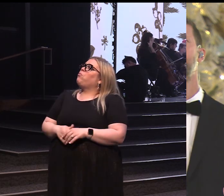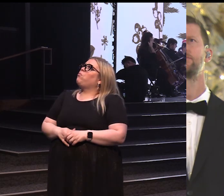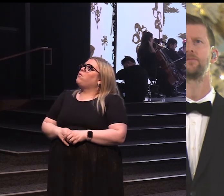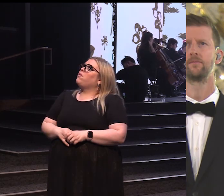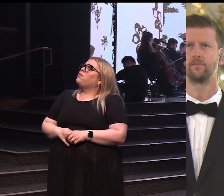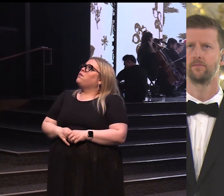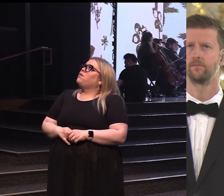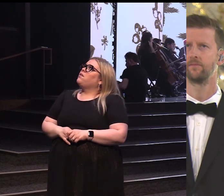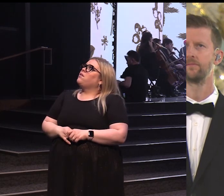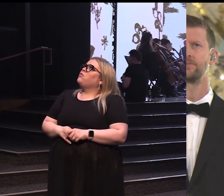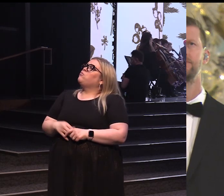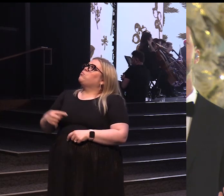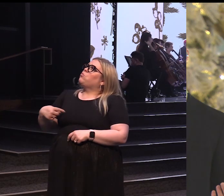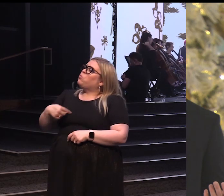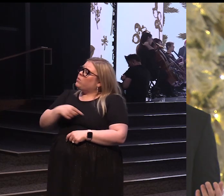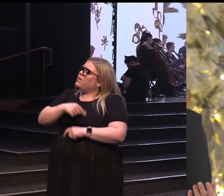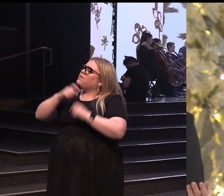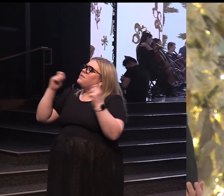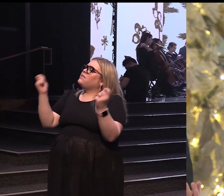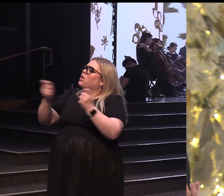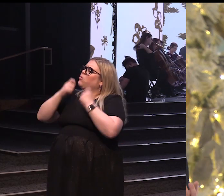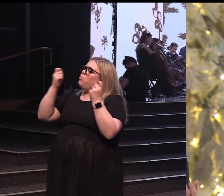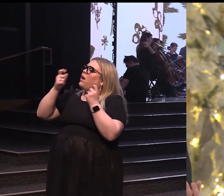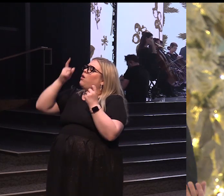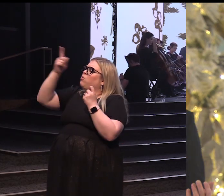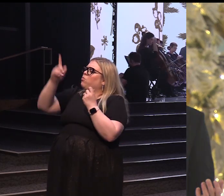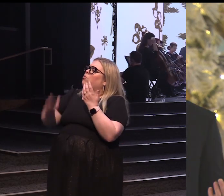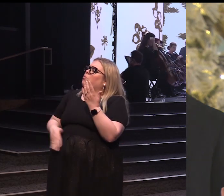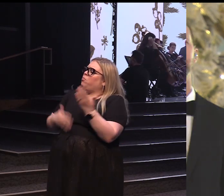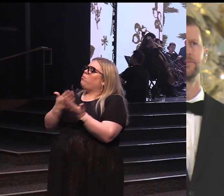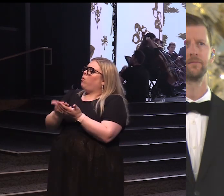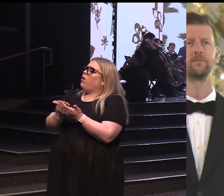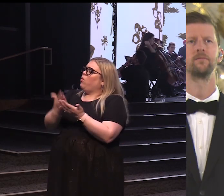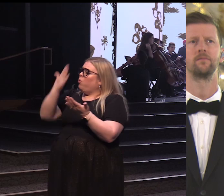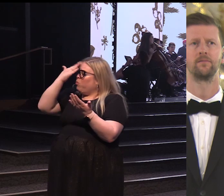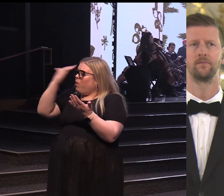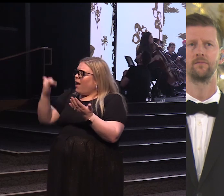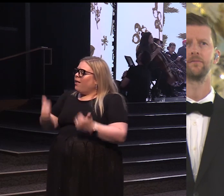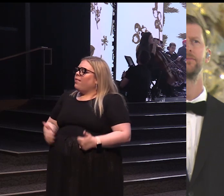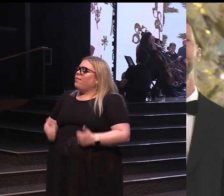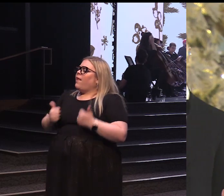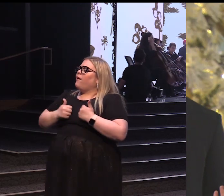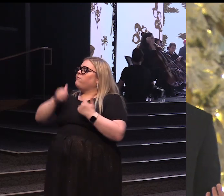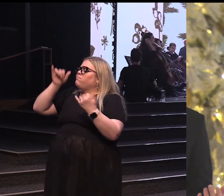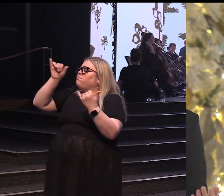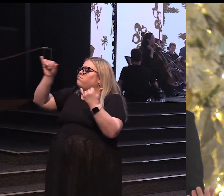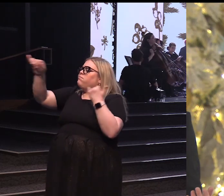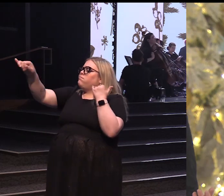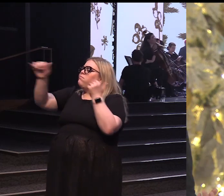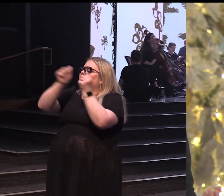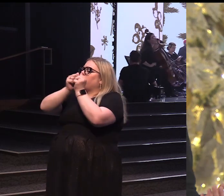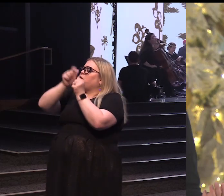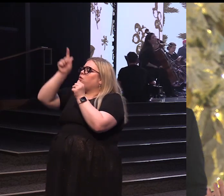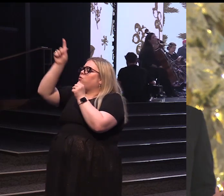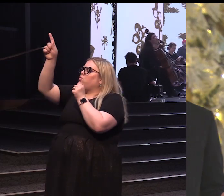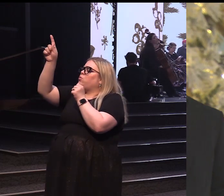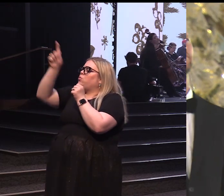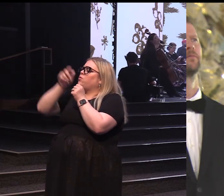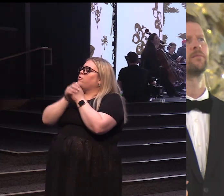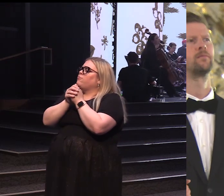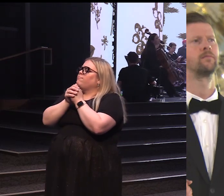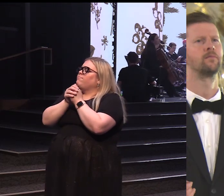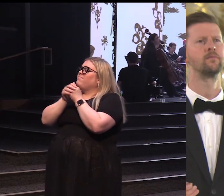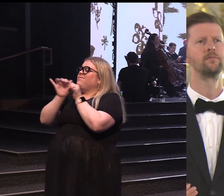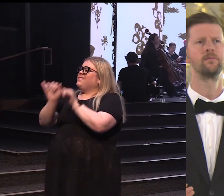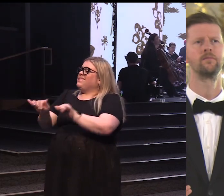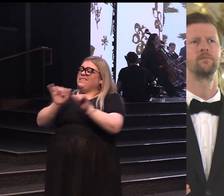We celebrate the fact that you were born for us so that we could have eternal life with you. Just like the